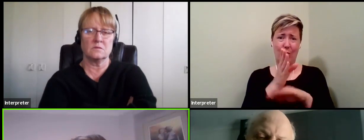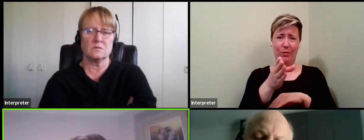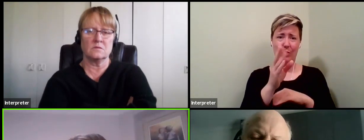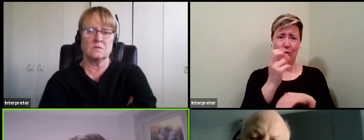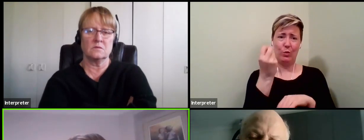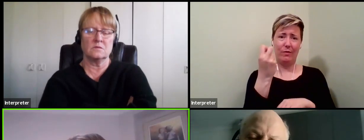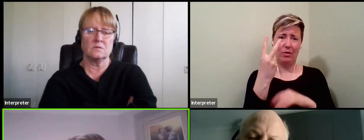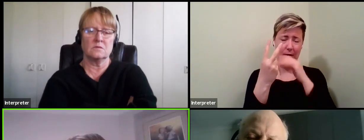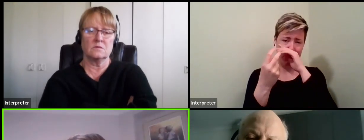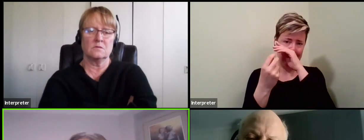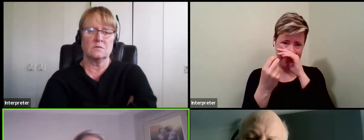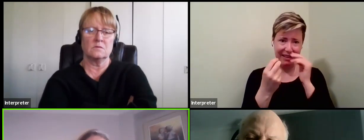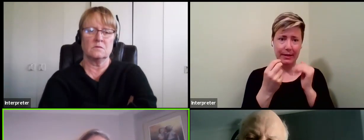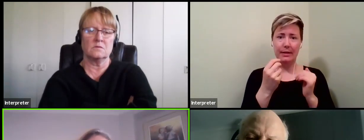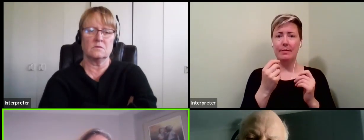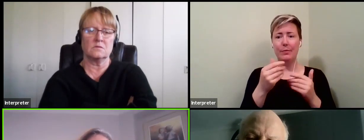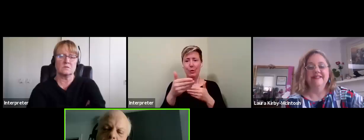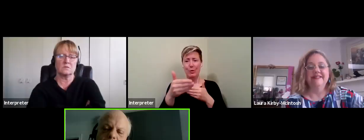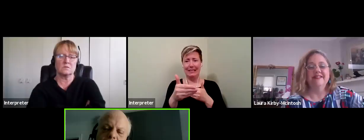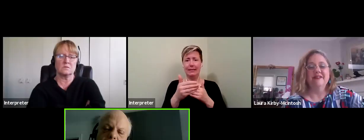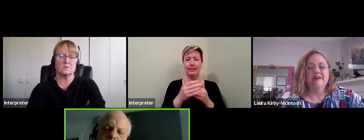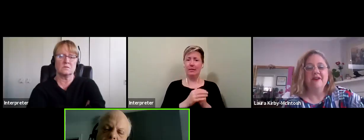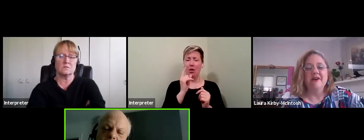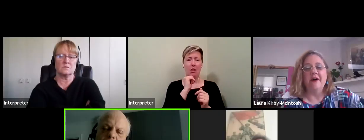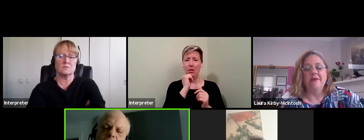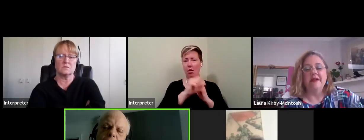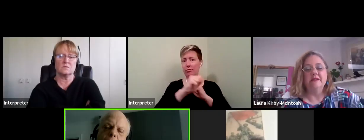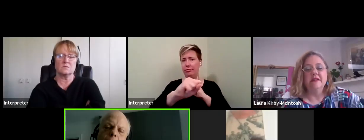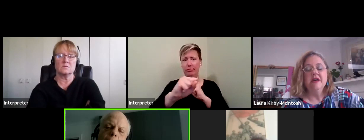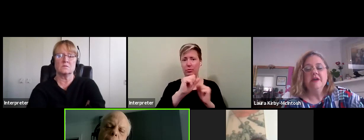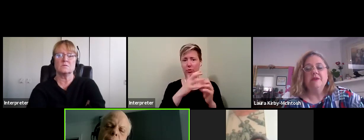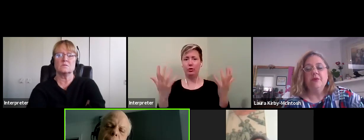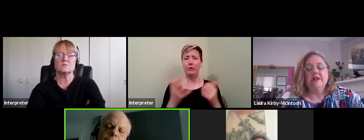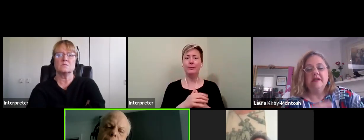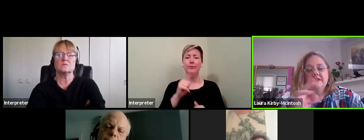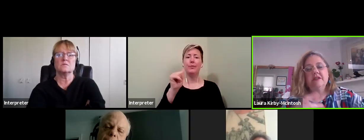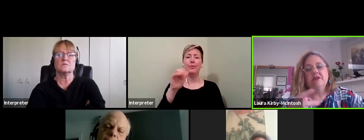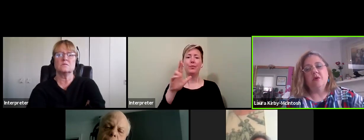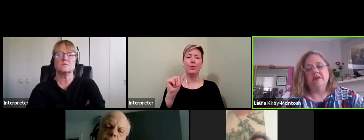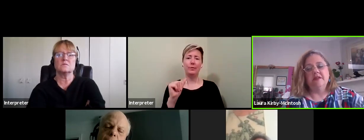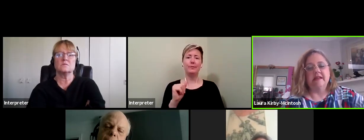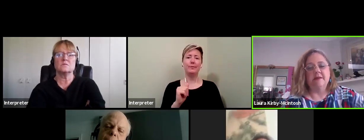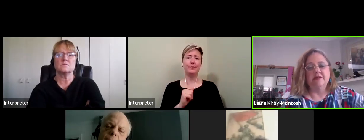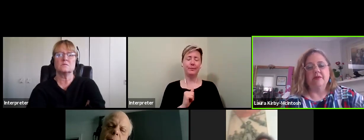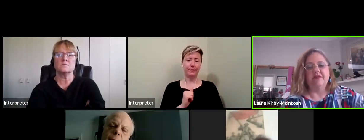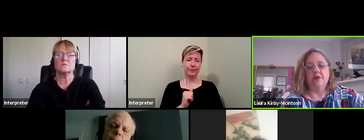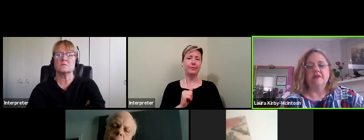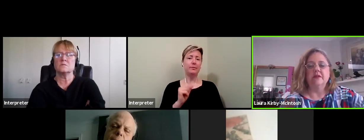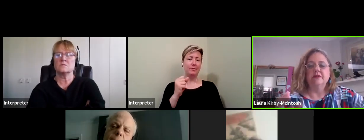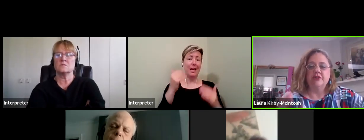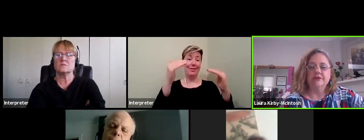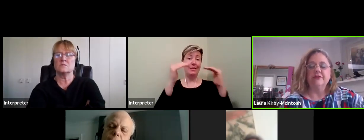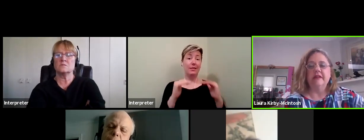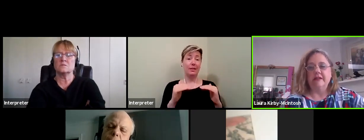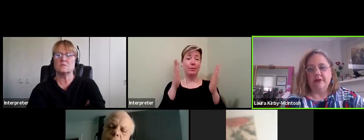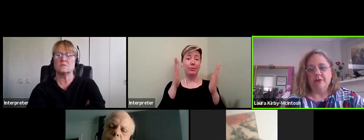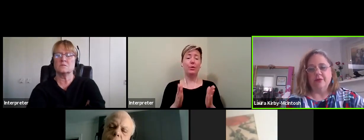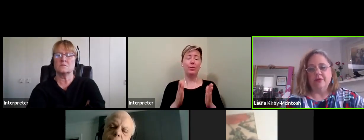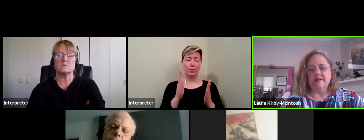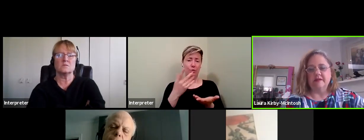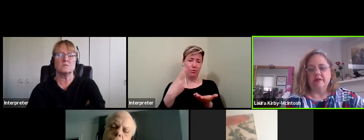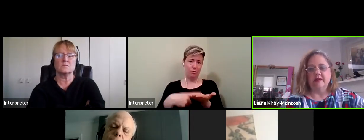but that'll be as much as we do. Laura, back to you. All right. So we're going to continue on in this segment with a focus on children